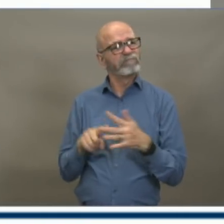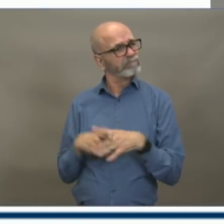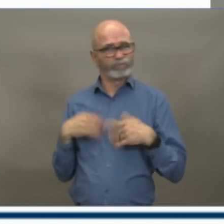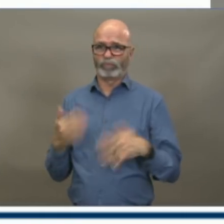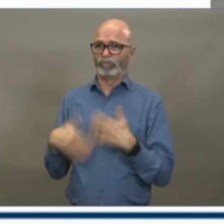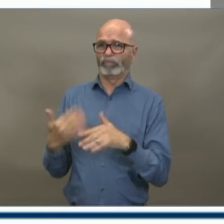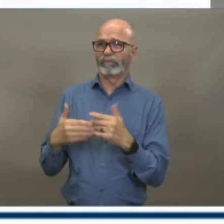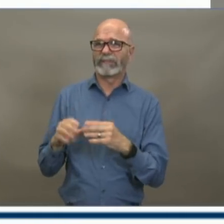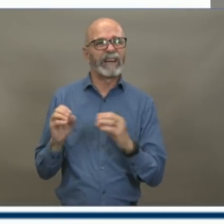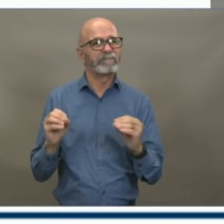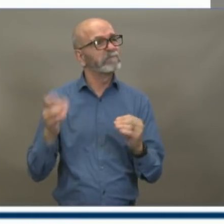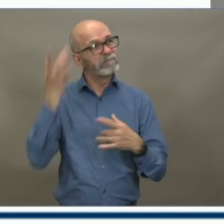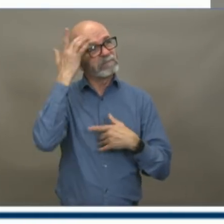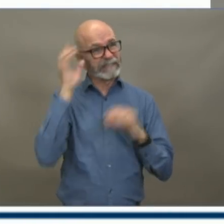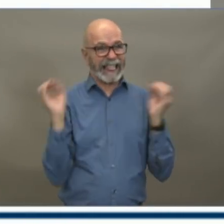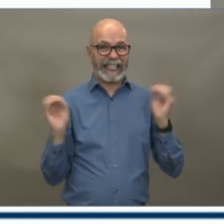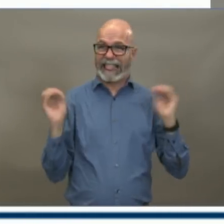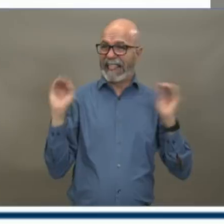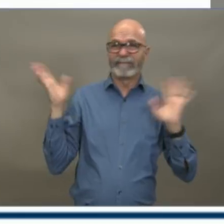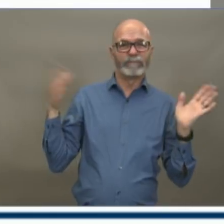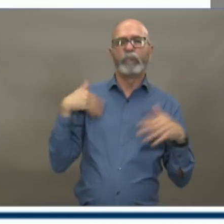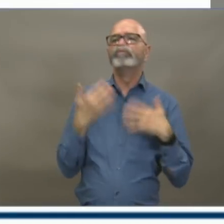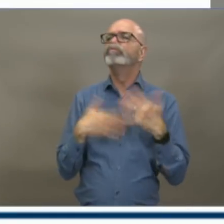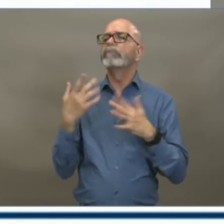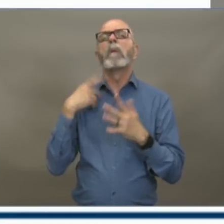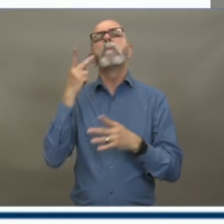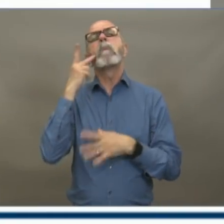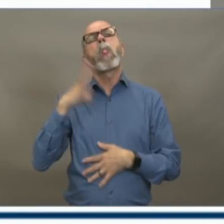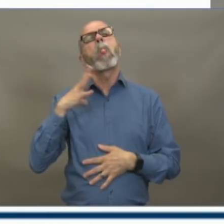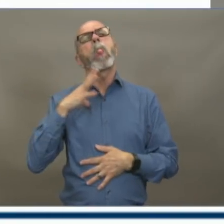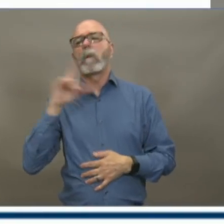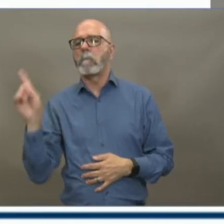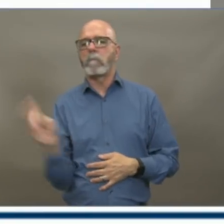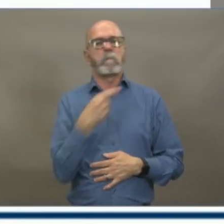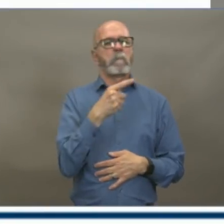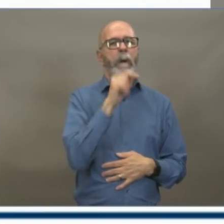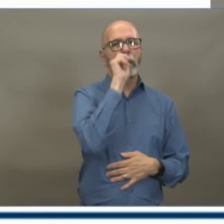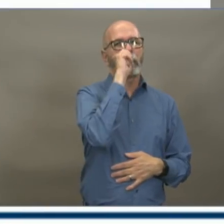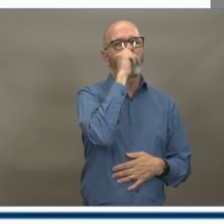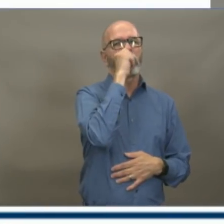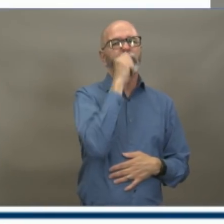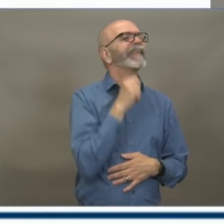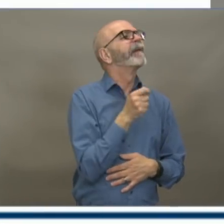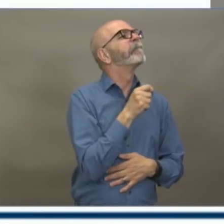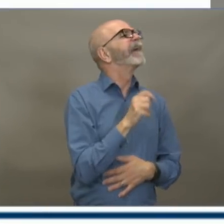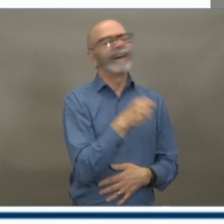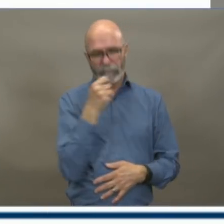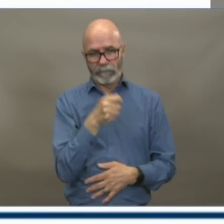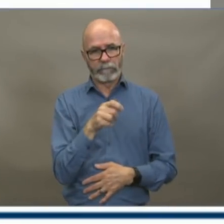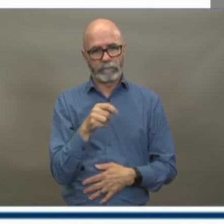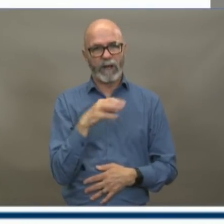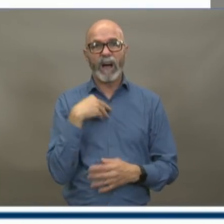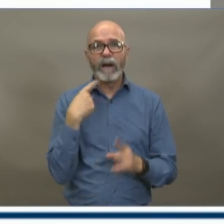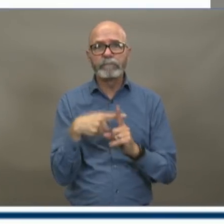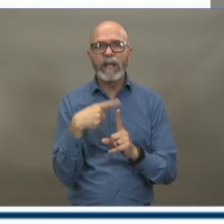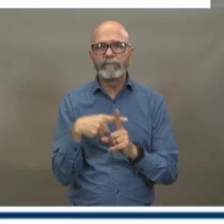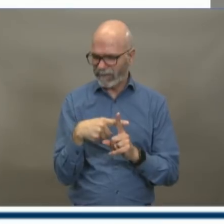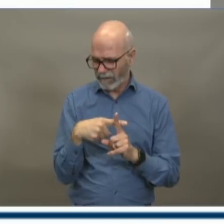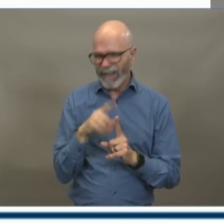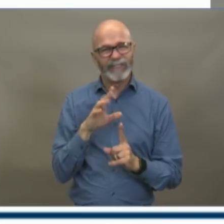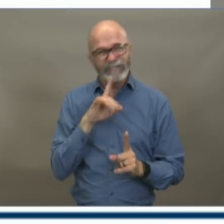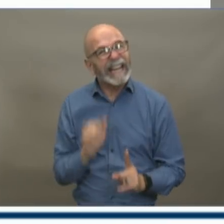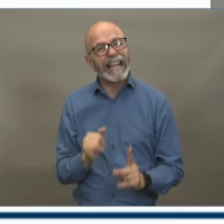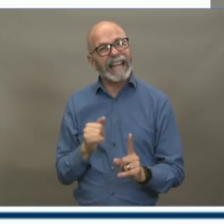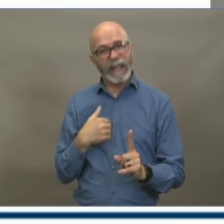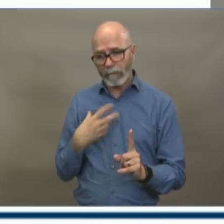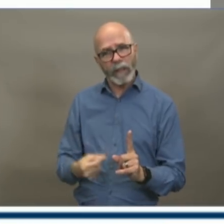test positive that we work backwards. So the fact that there's a notification on a flight doesn't mean that somebody has done something wrong and traveled